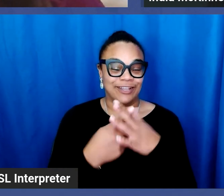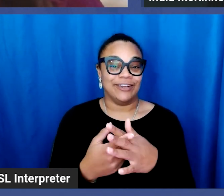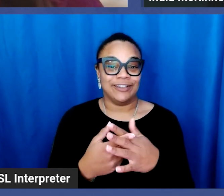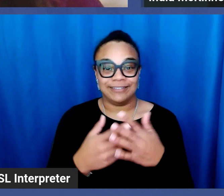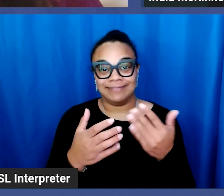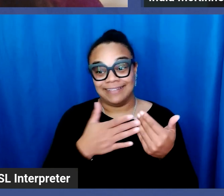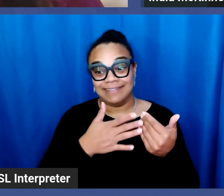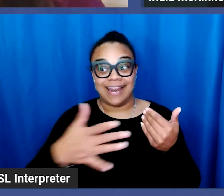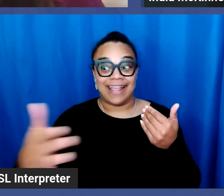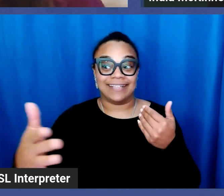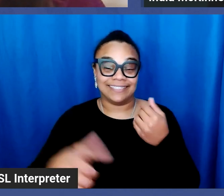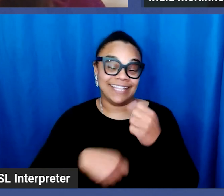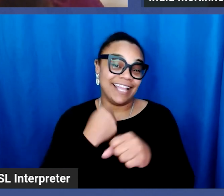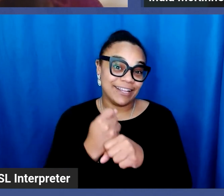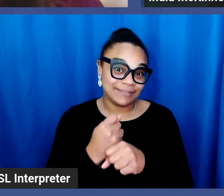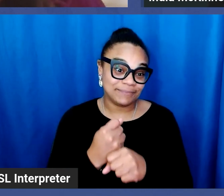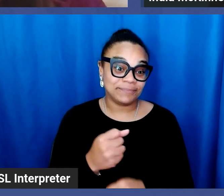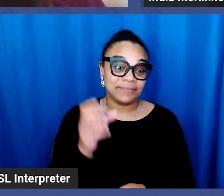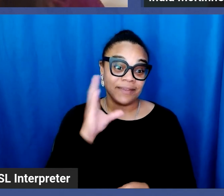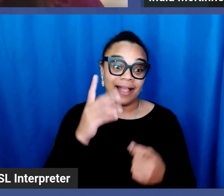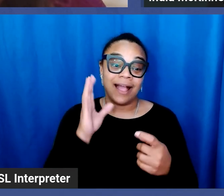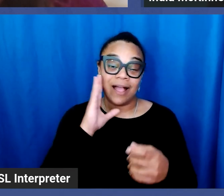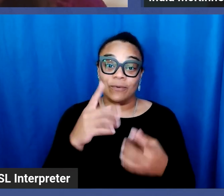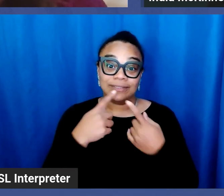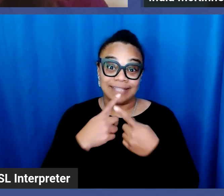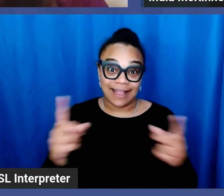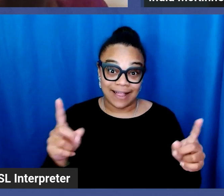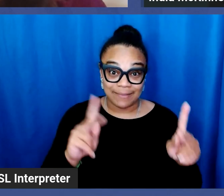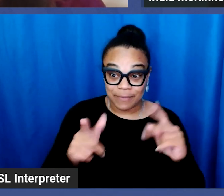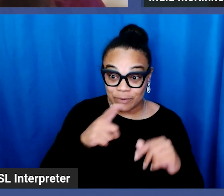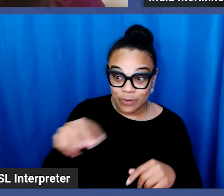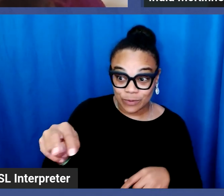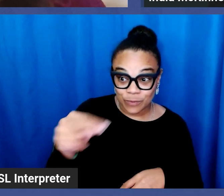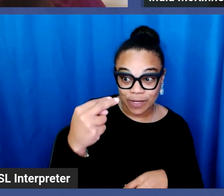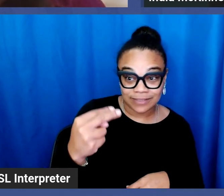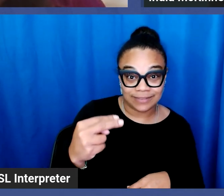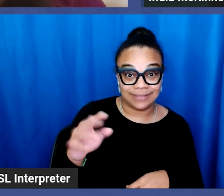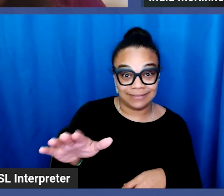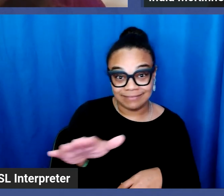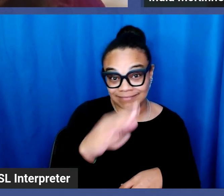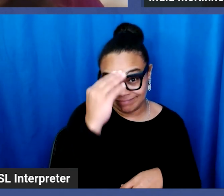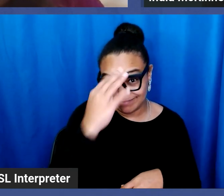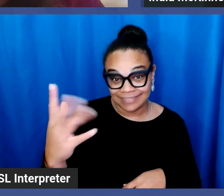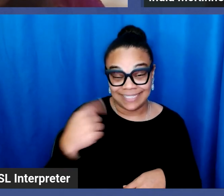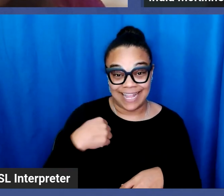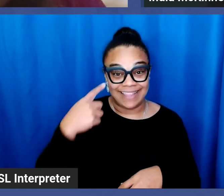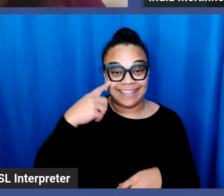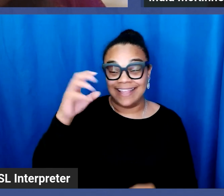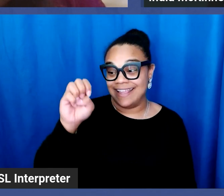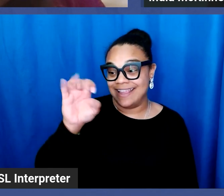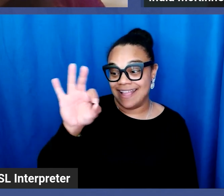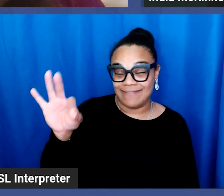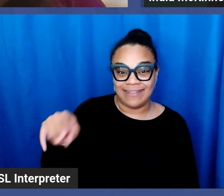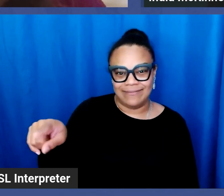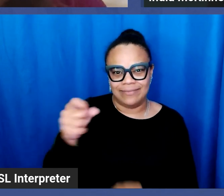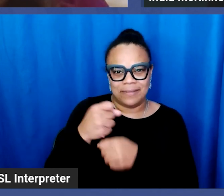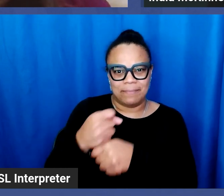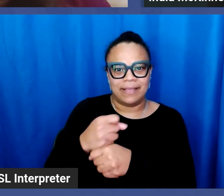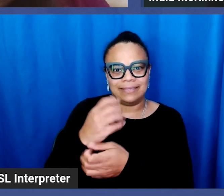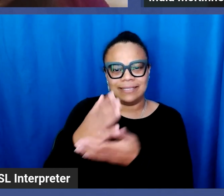year. And I will say to folks listening, I think that EFF puts out some of the